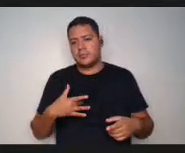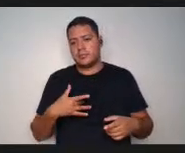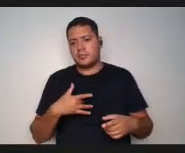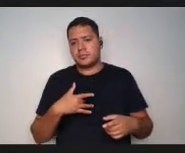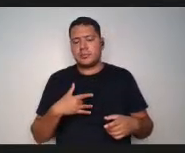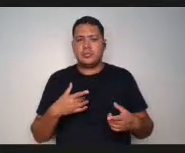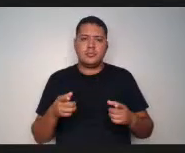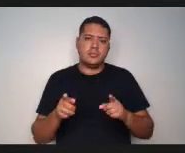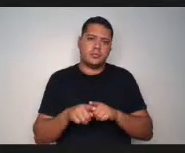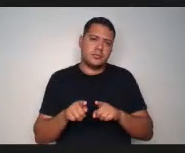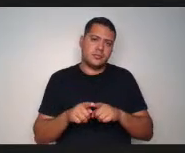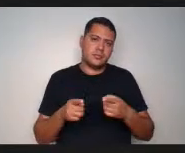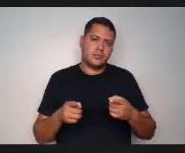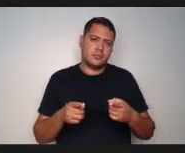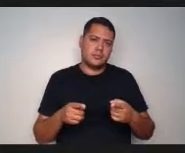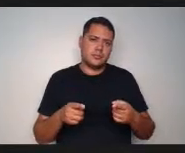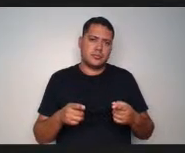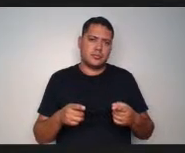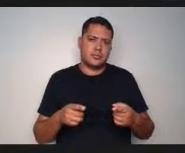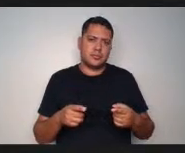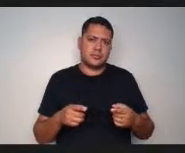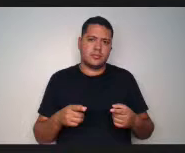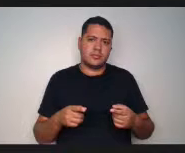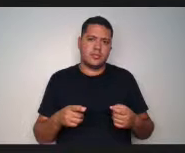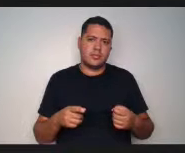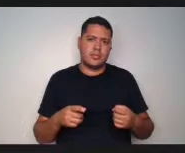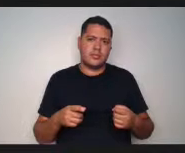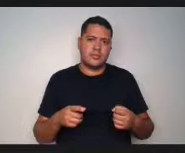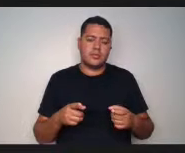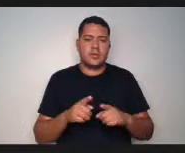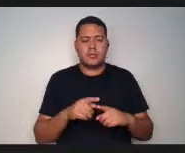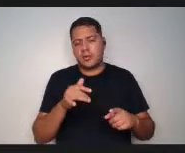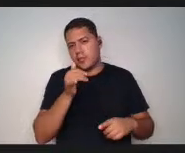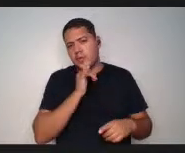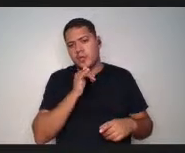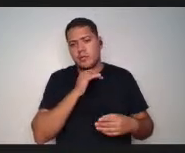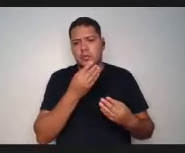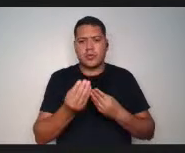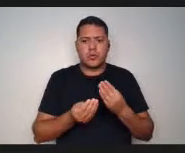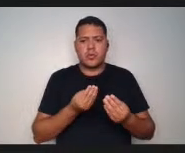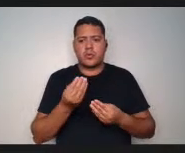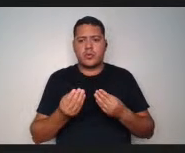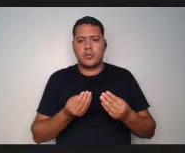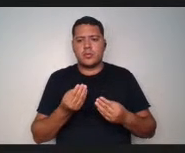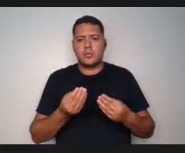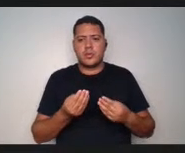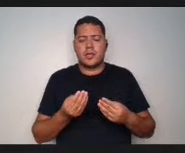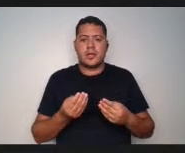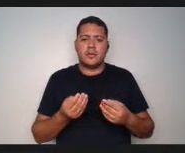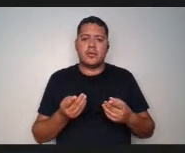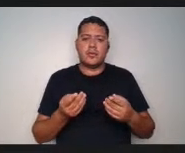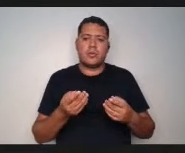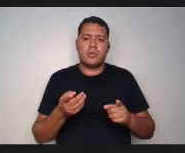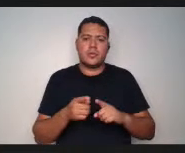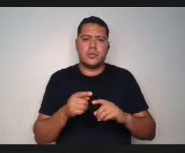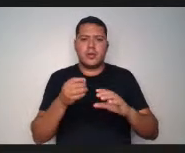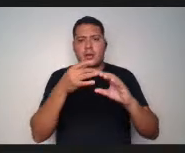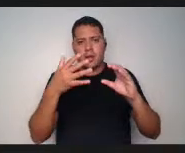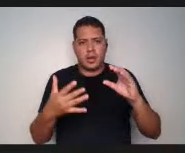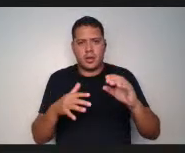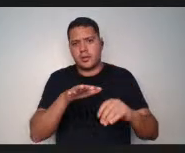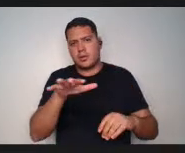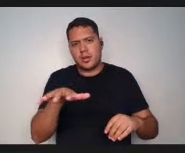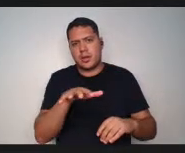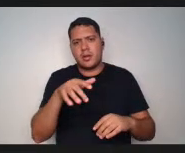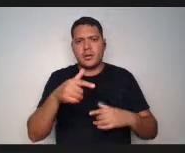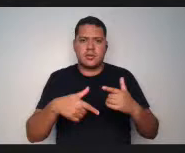as examples of how to begin to address these aspects of the workplace that impact poor health.